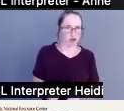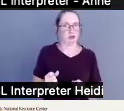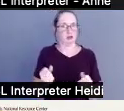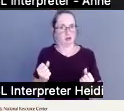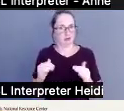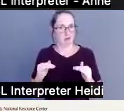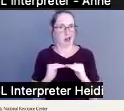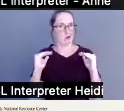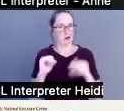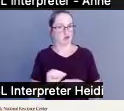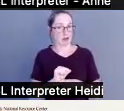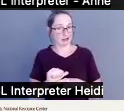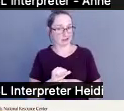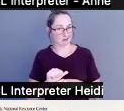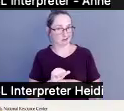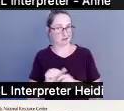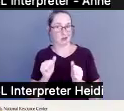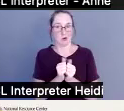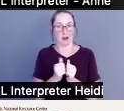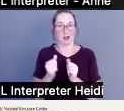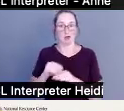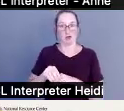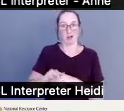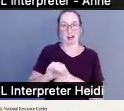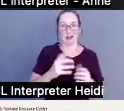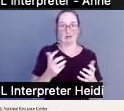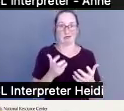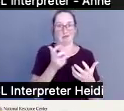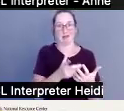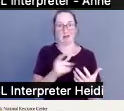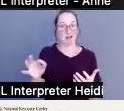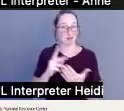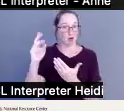equity practices in the replication and tailoring of programming.